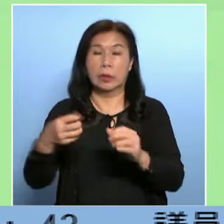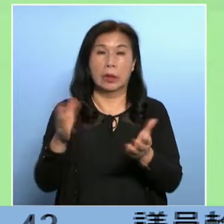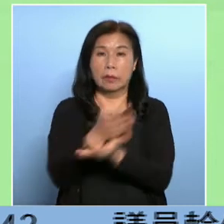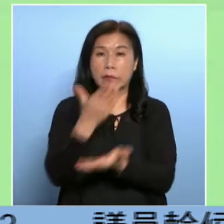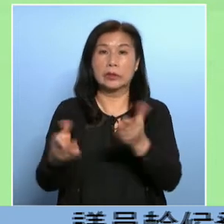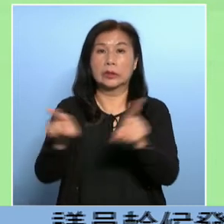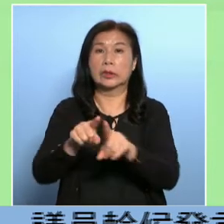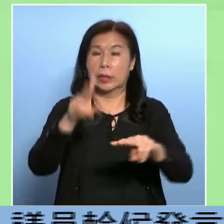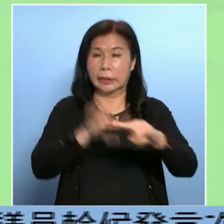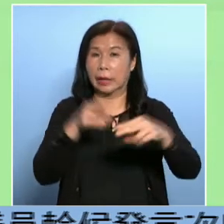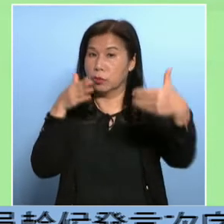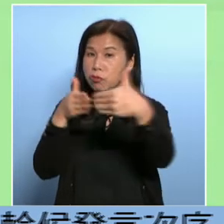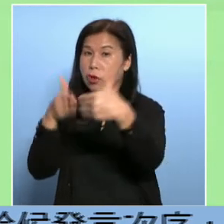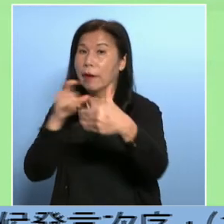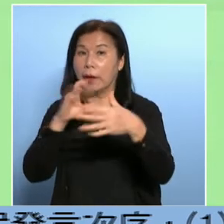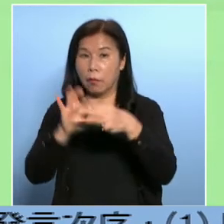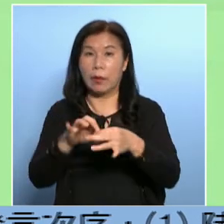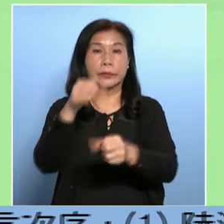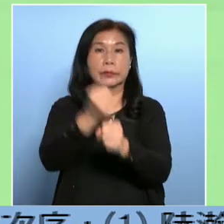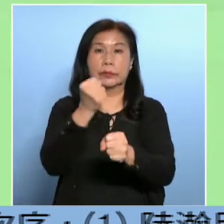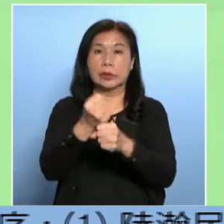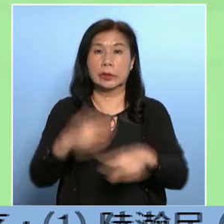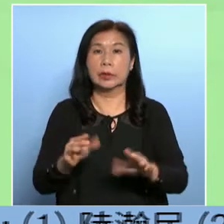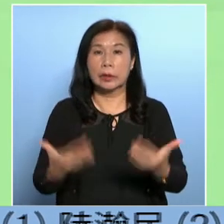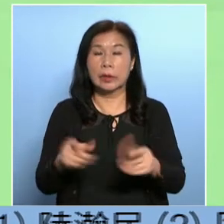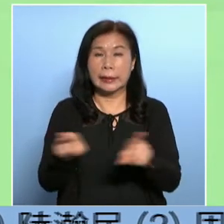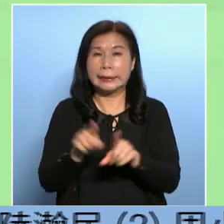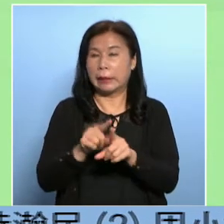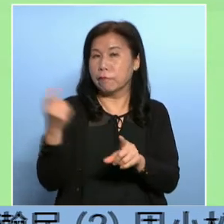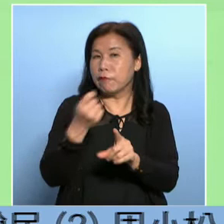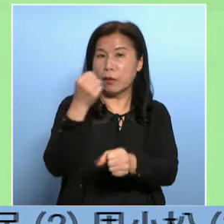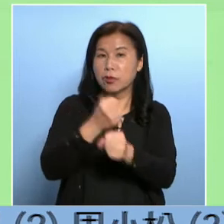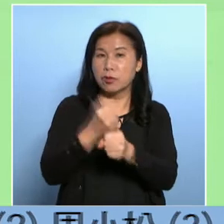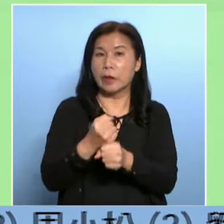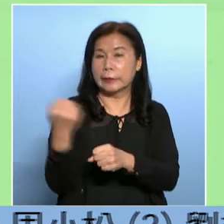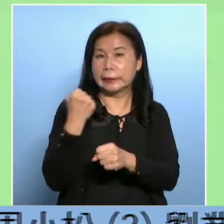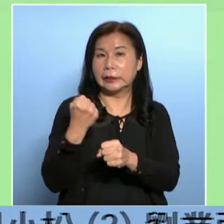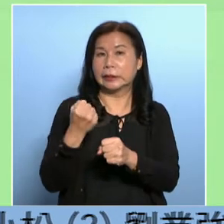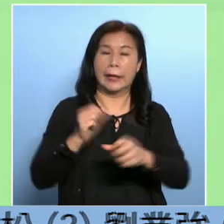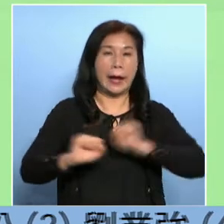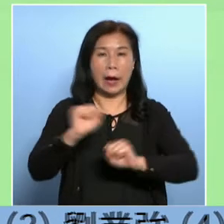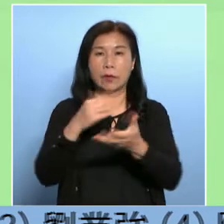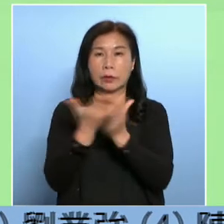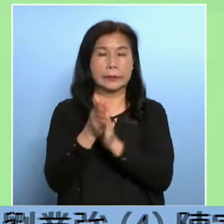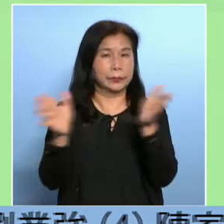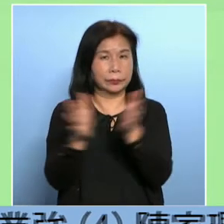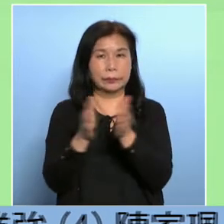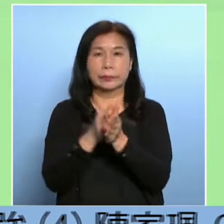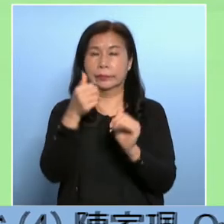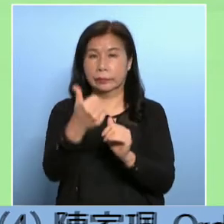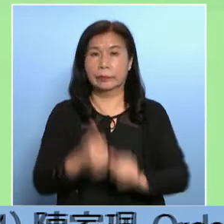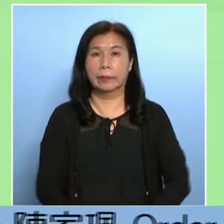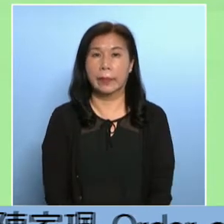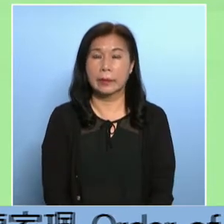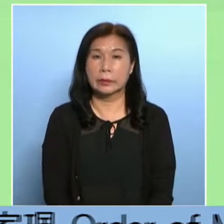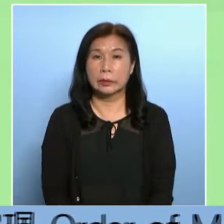will be set up, and the C has arranged for five policy directors